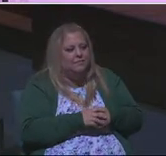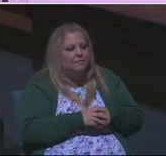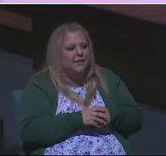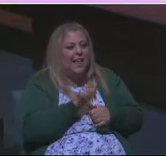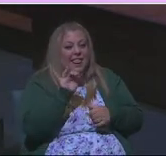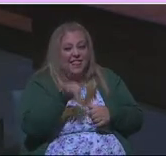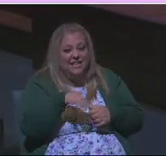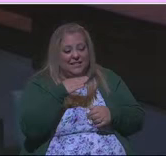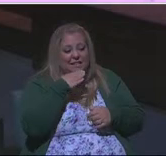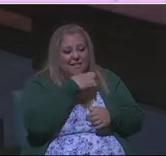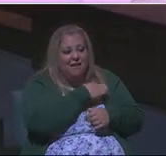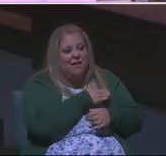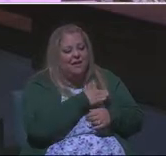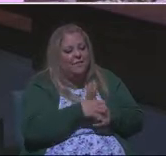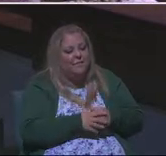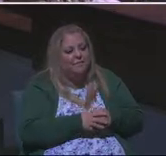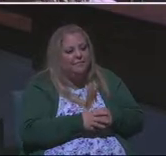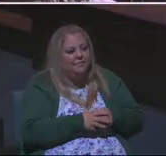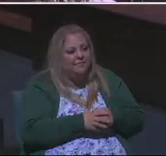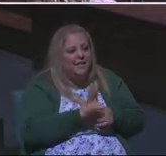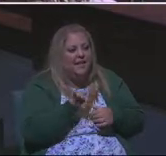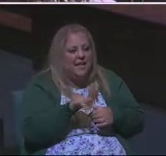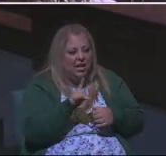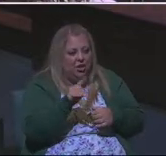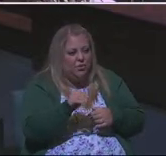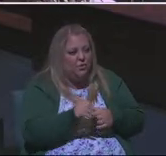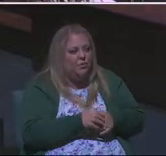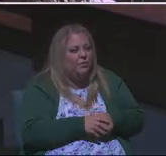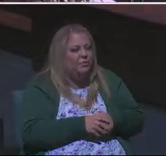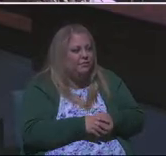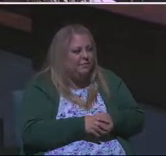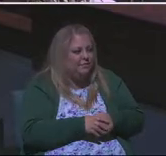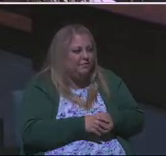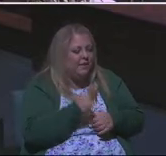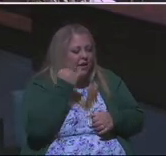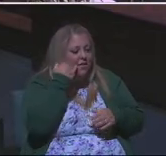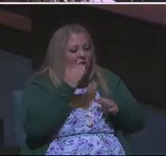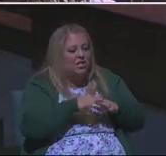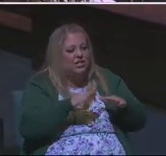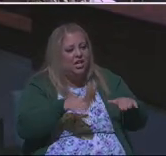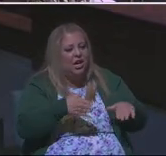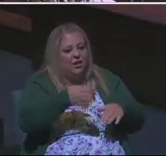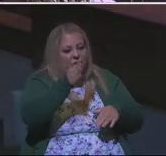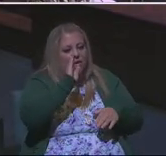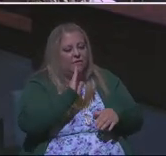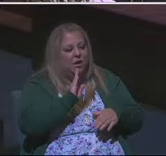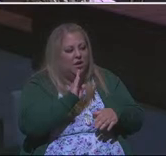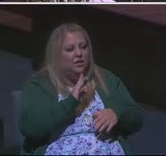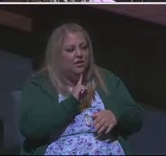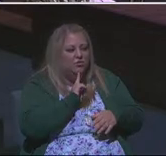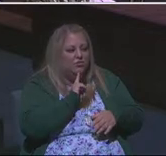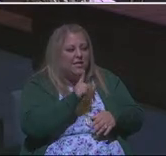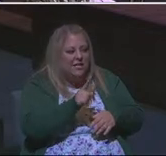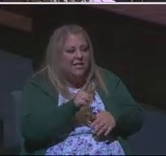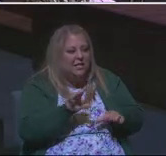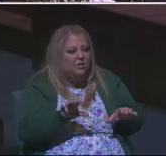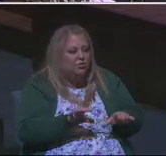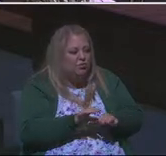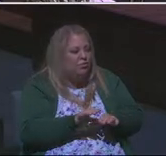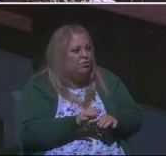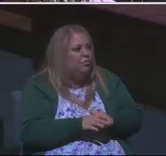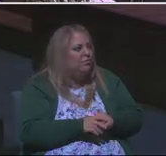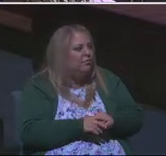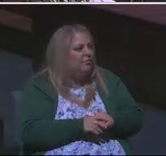That's a lie. They do. If you're a child of God, you certainly do. But